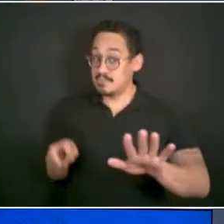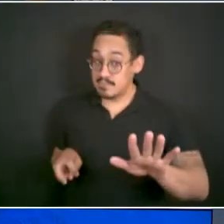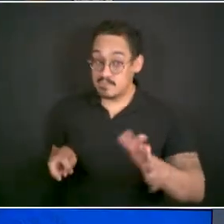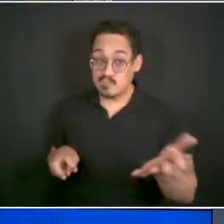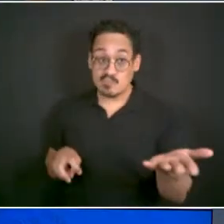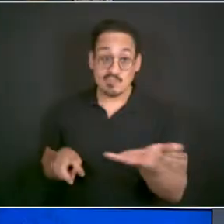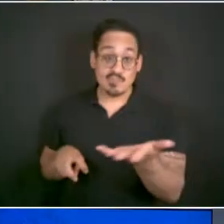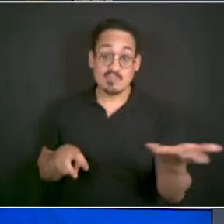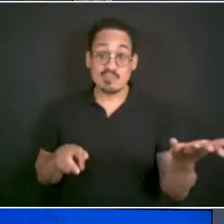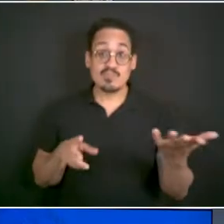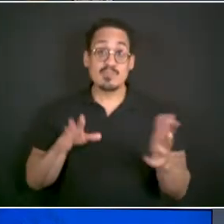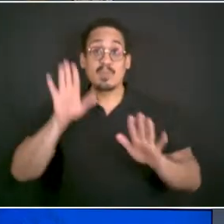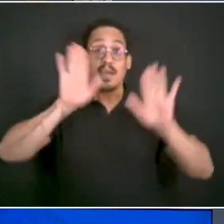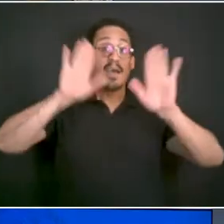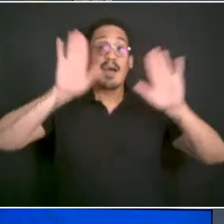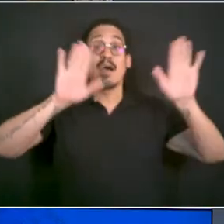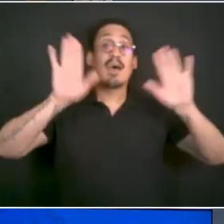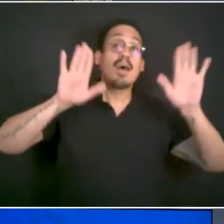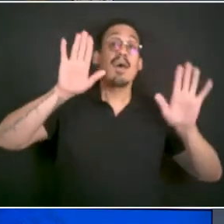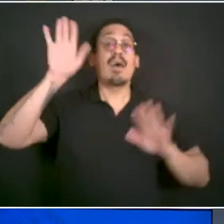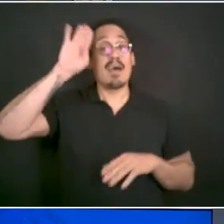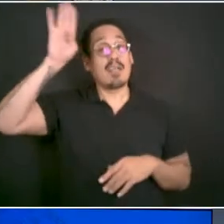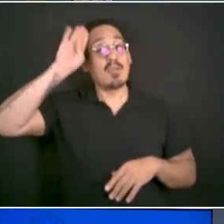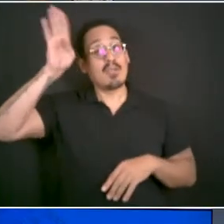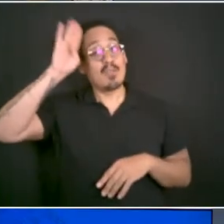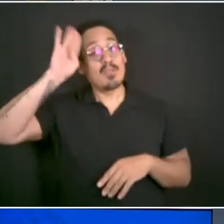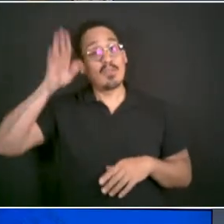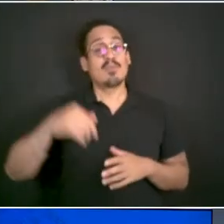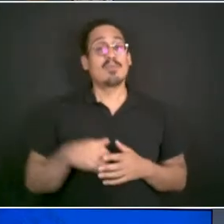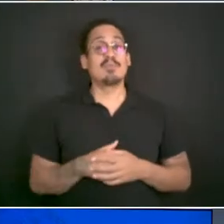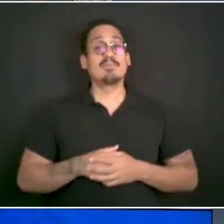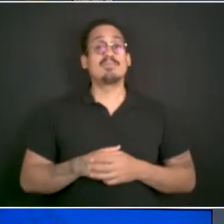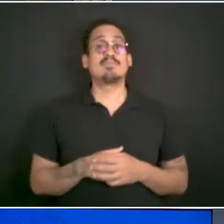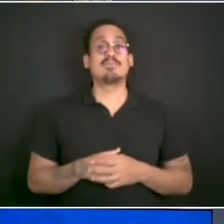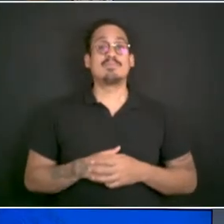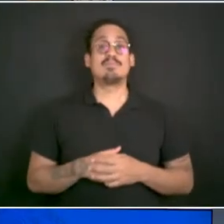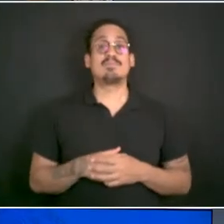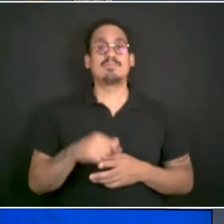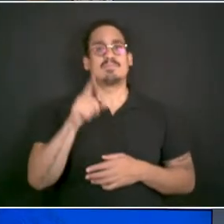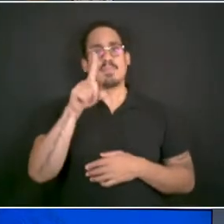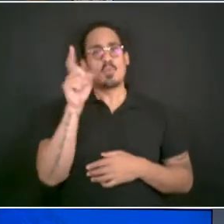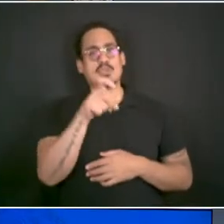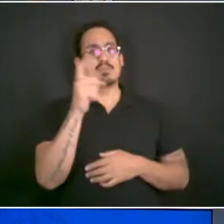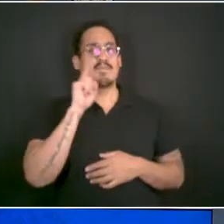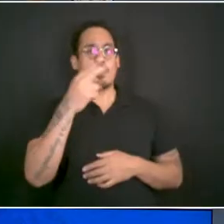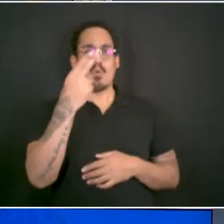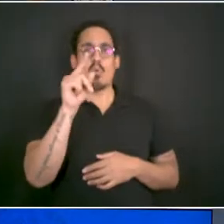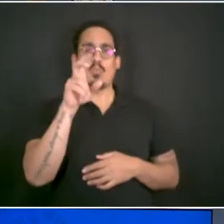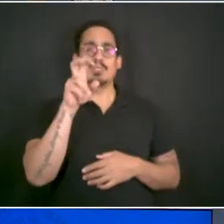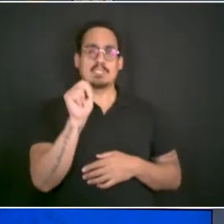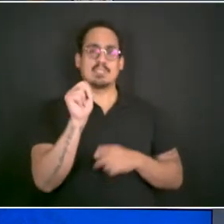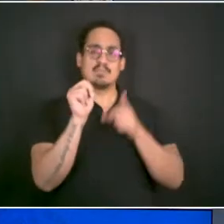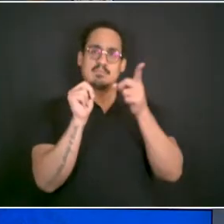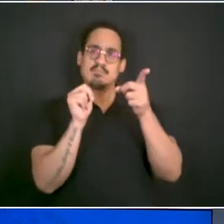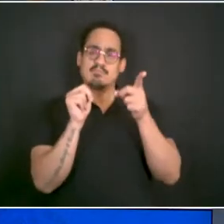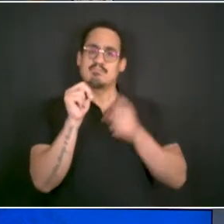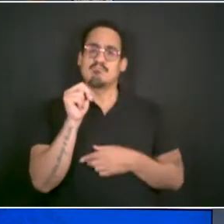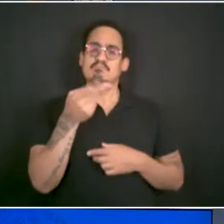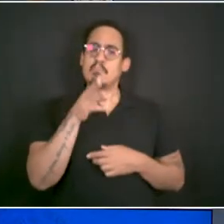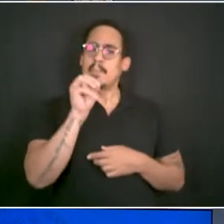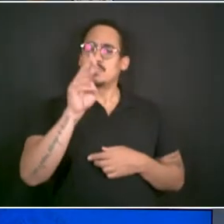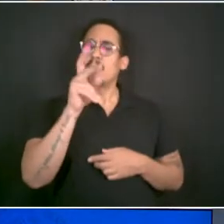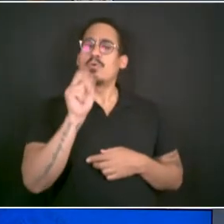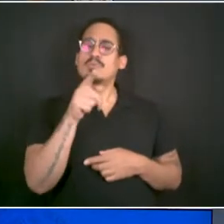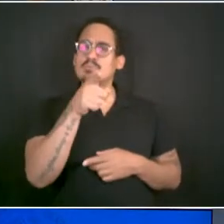Monica. Hello, Mr. Mayor. I have a question for Councilman Robert Holden as the chair of the Veterans Committee. Mr. Holden, what more